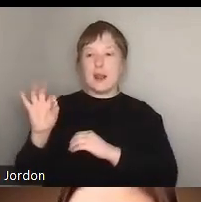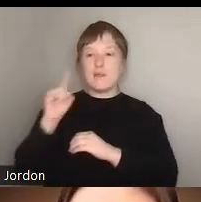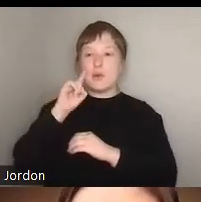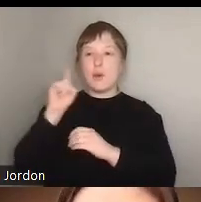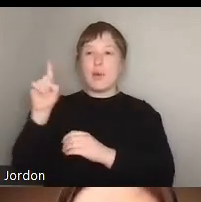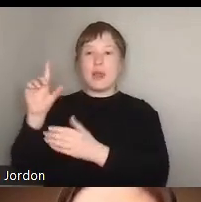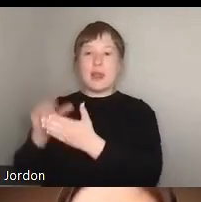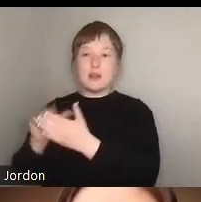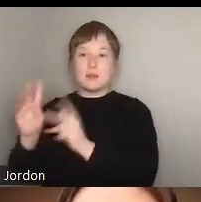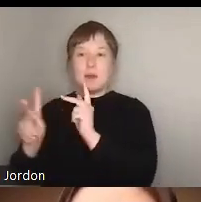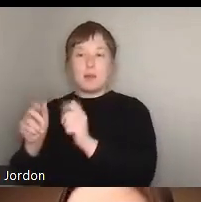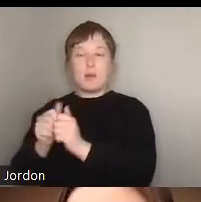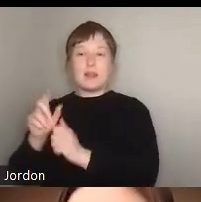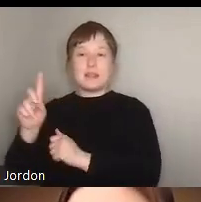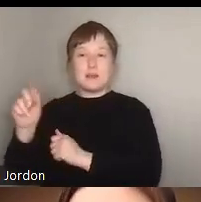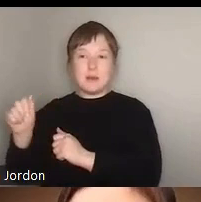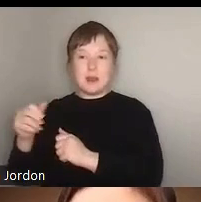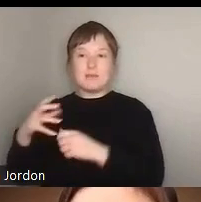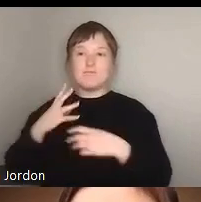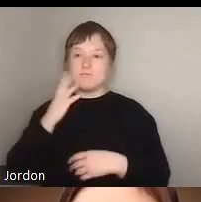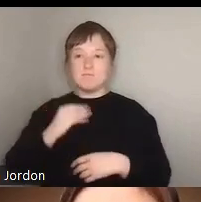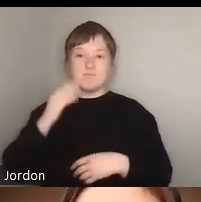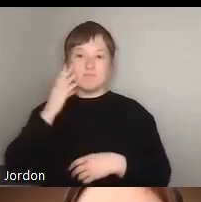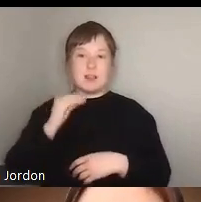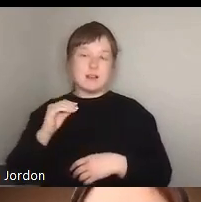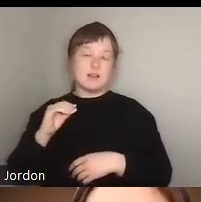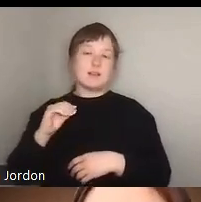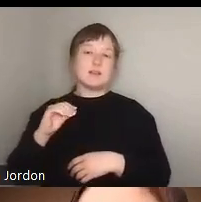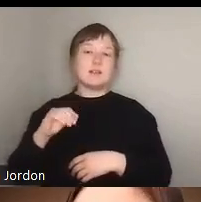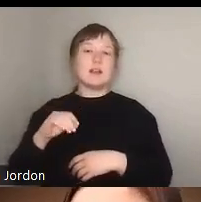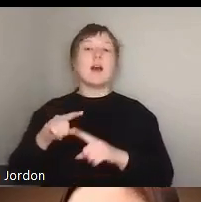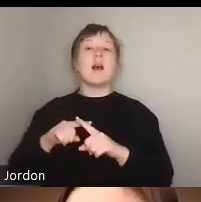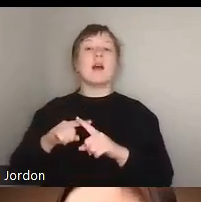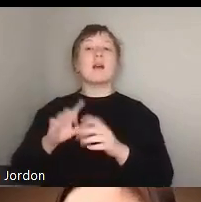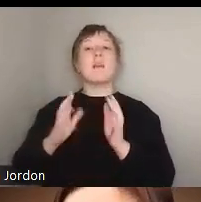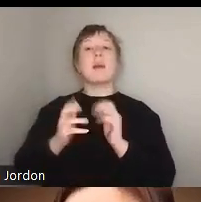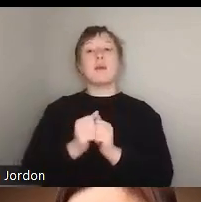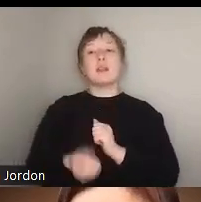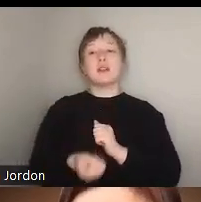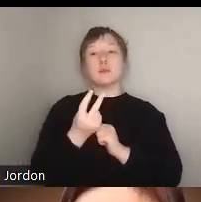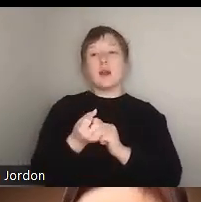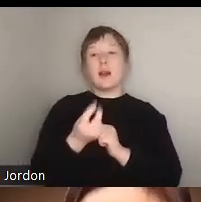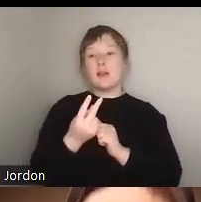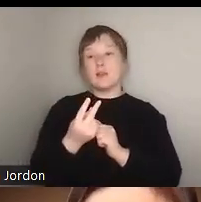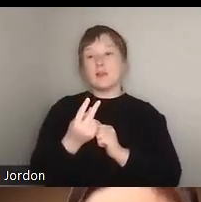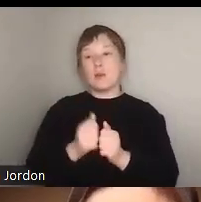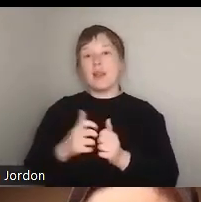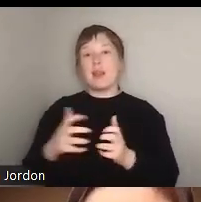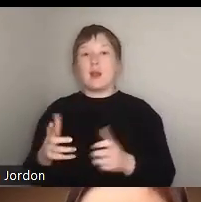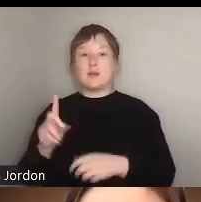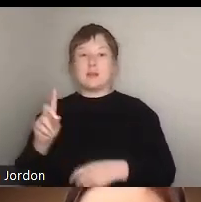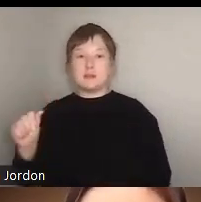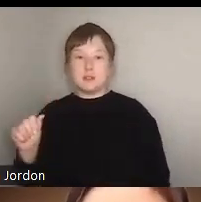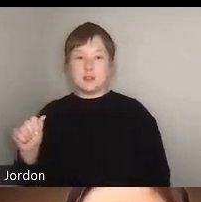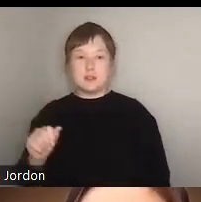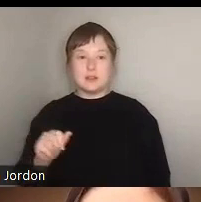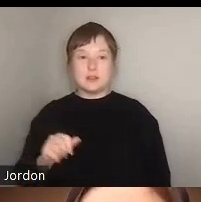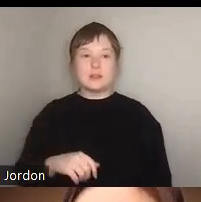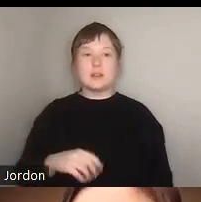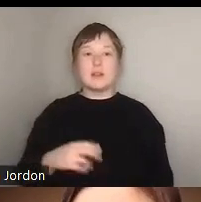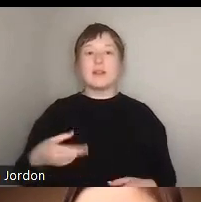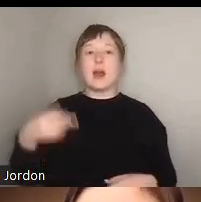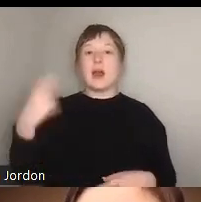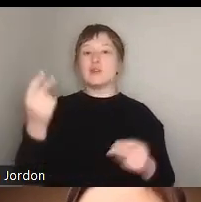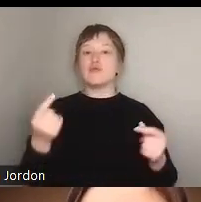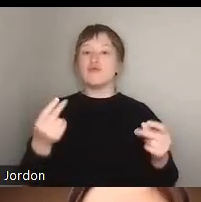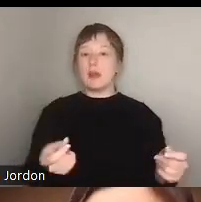with disabilities experienced violent victimization as compared to 12 people without disabilities. The highest rate